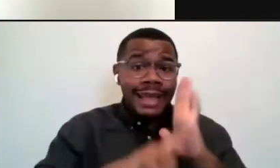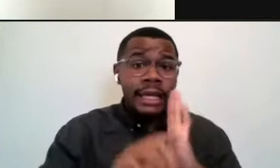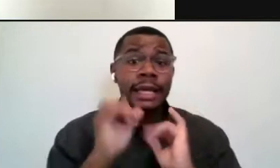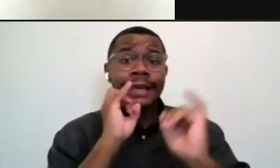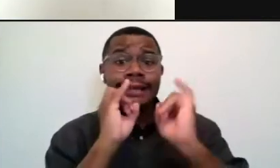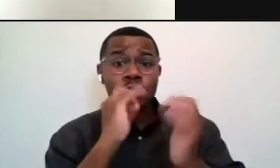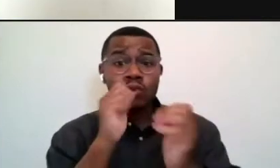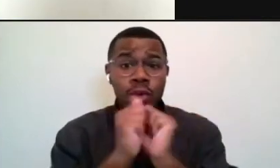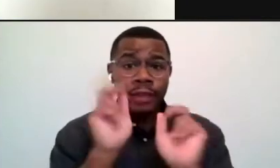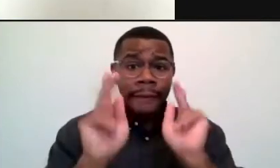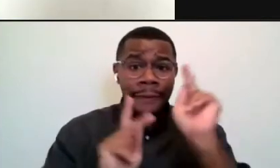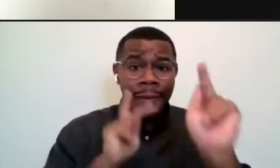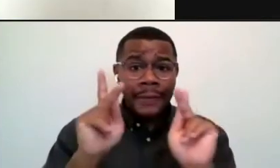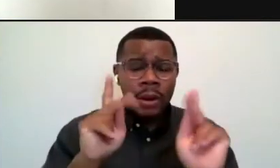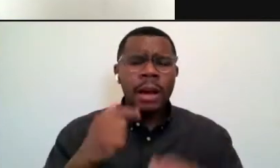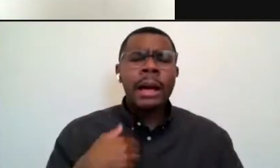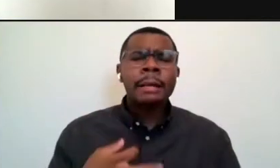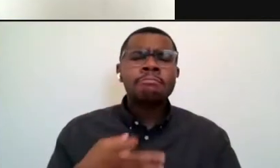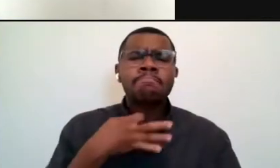curious